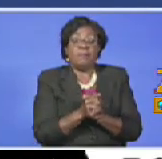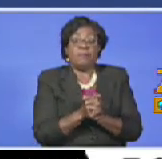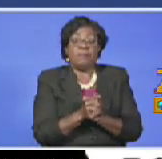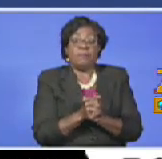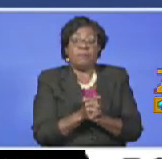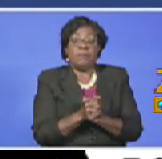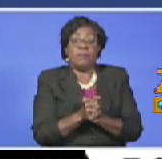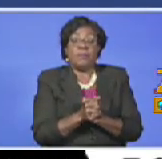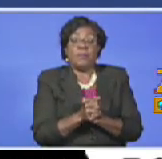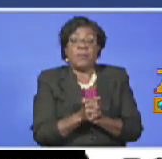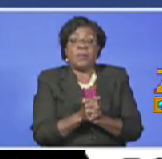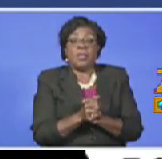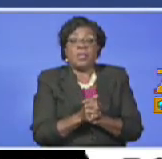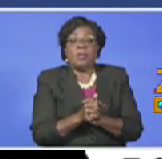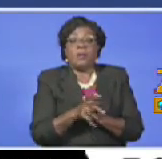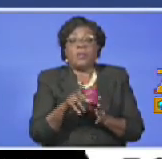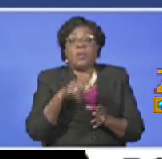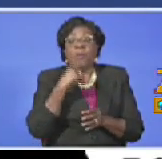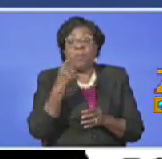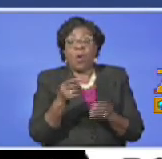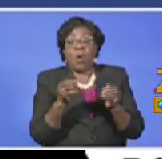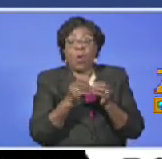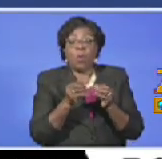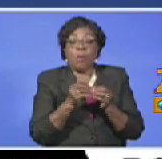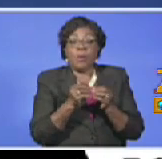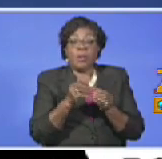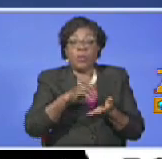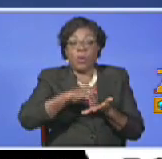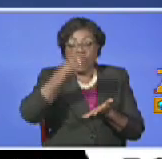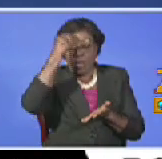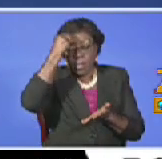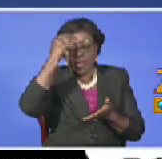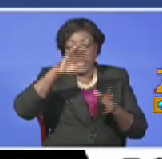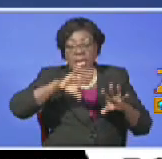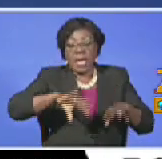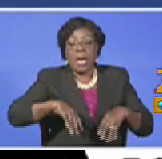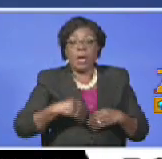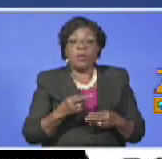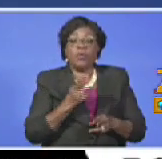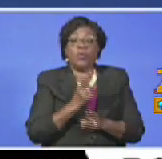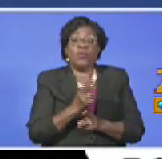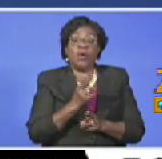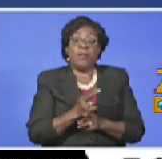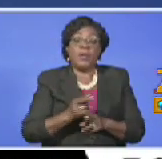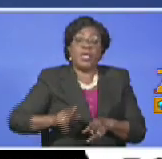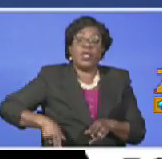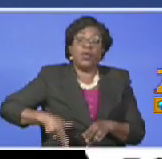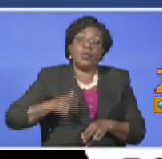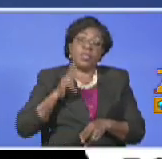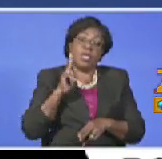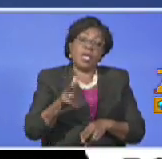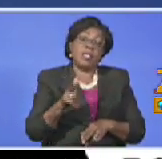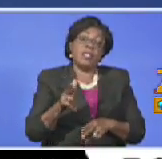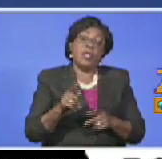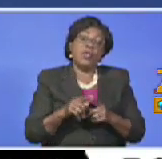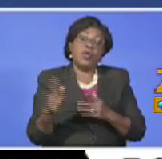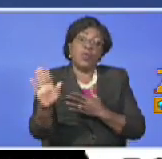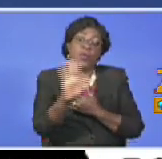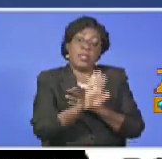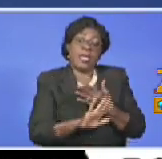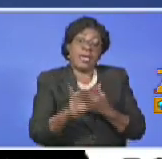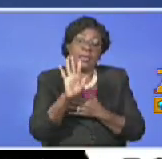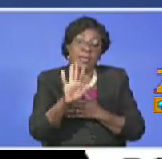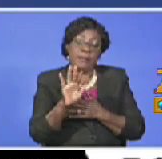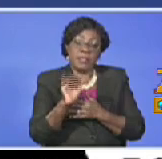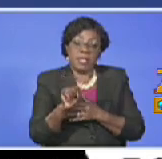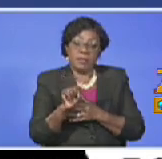Well, several days ago, we told you that more women were learning how to properly use guns to protect themselves. Well, this evening, Kelsey Johnson